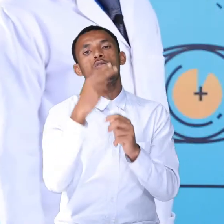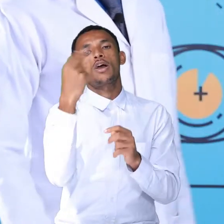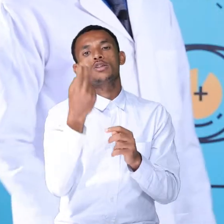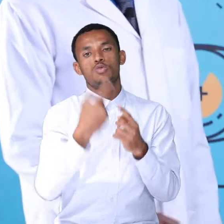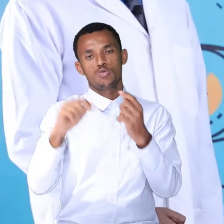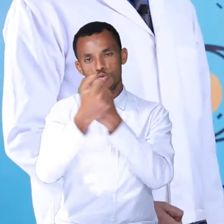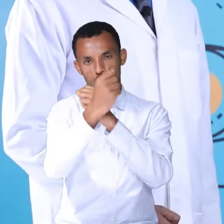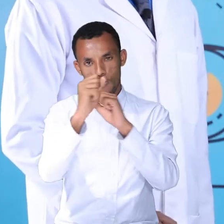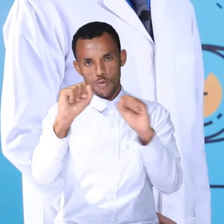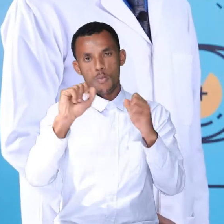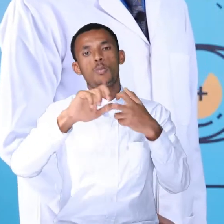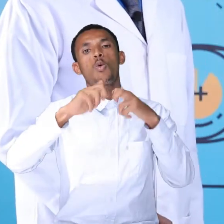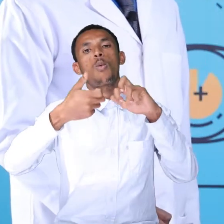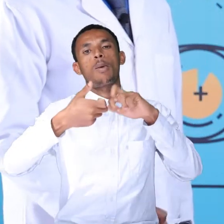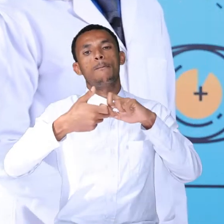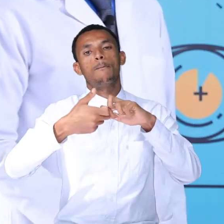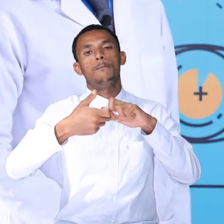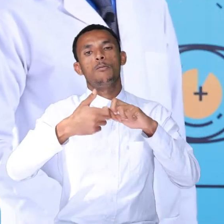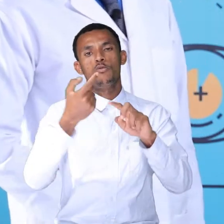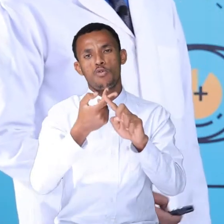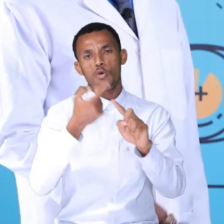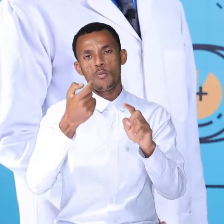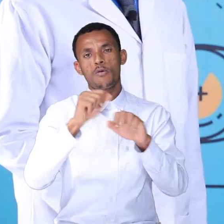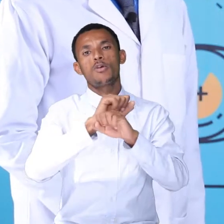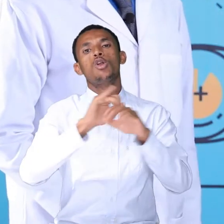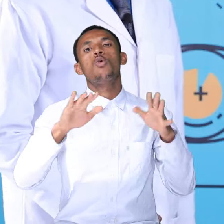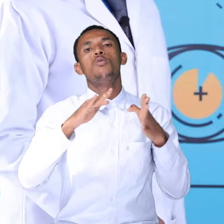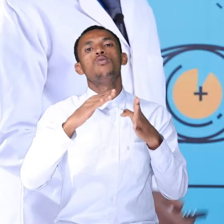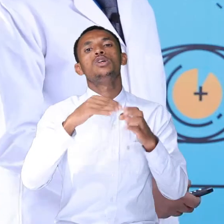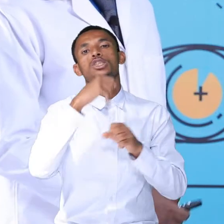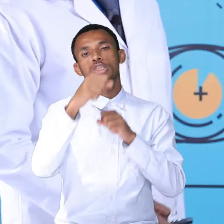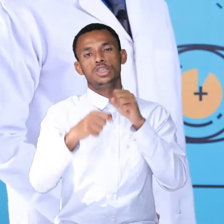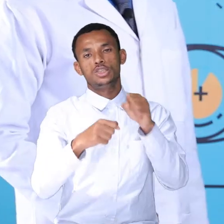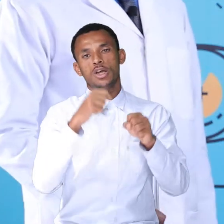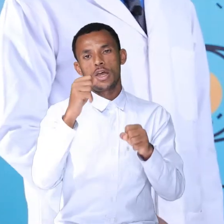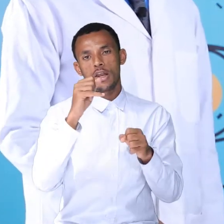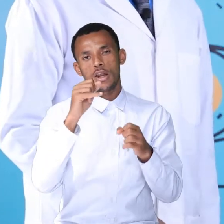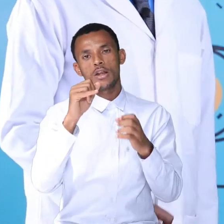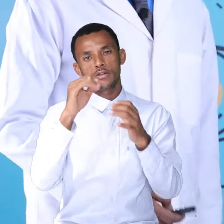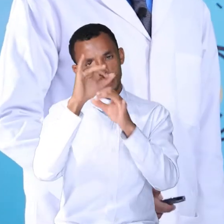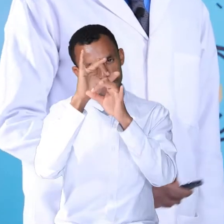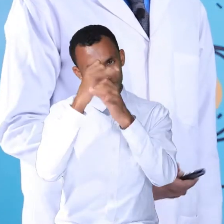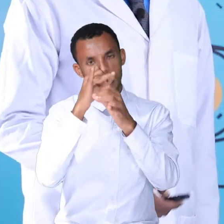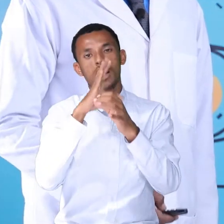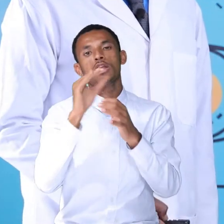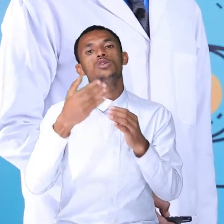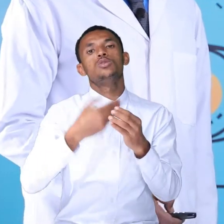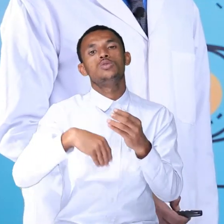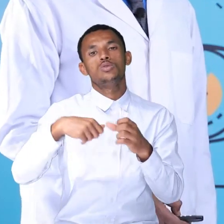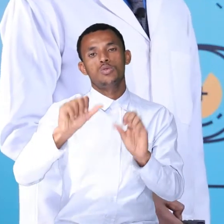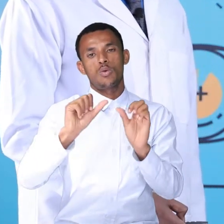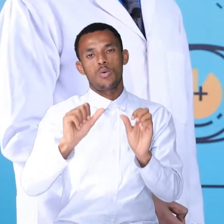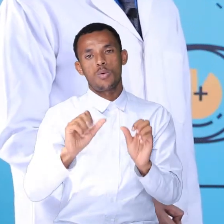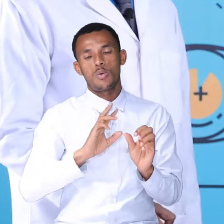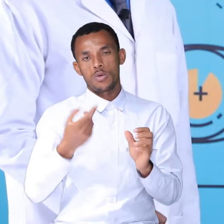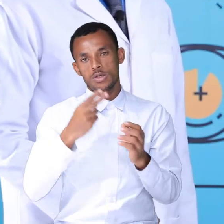solve problems from field of science, navigations and engineering, and so on. That means we'll see